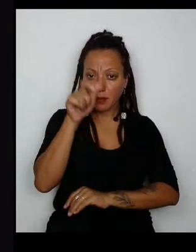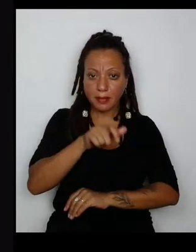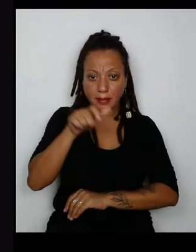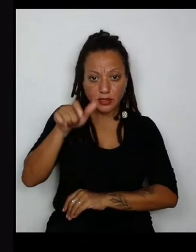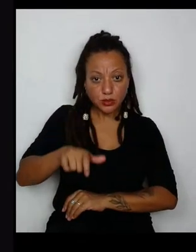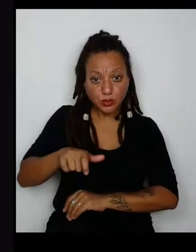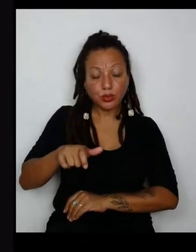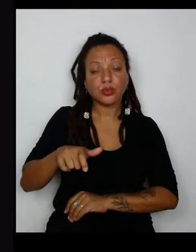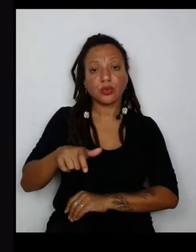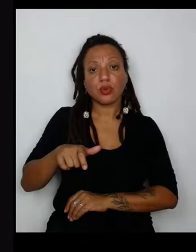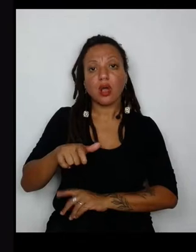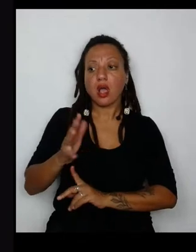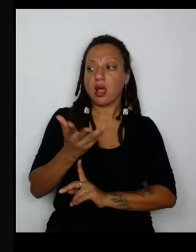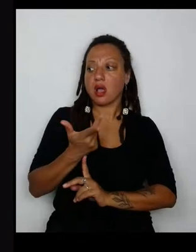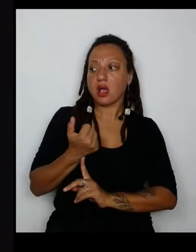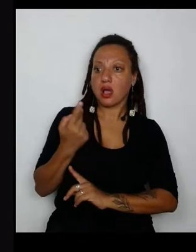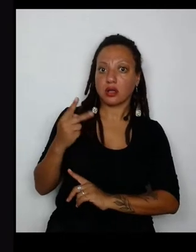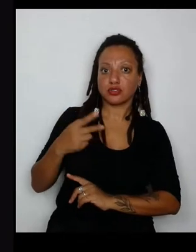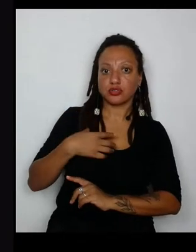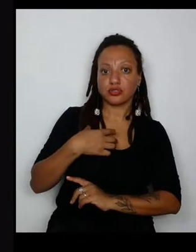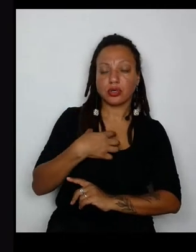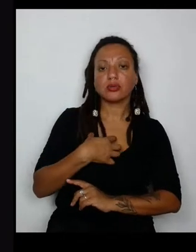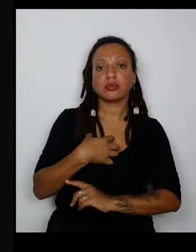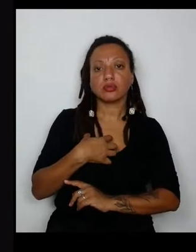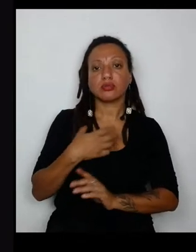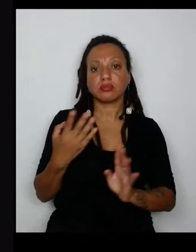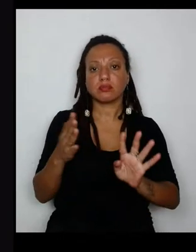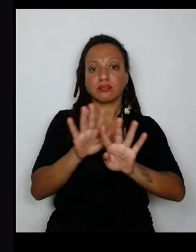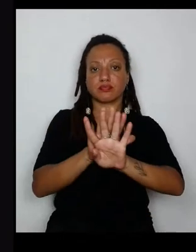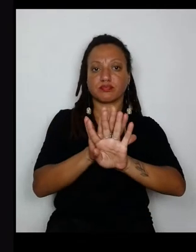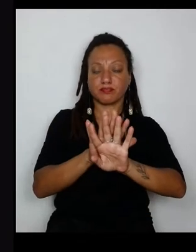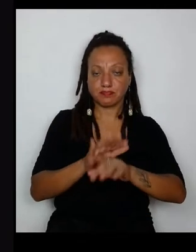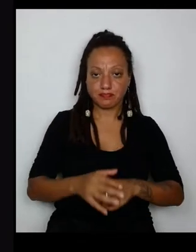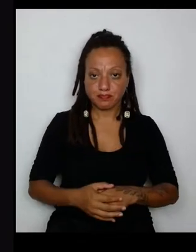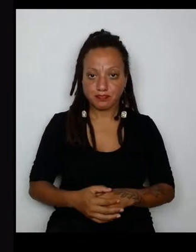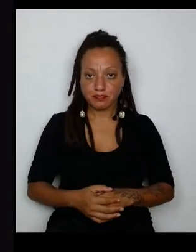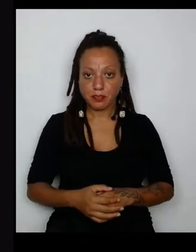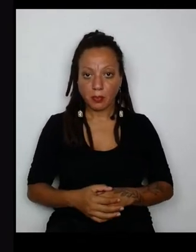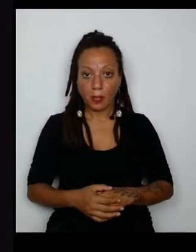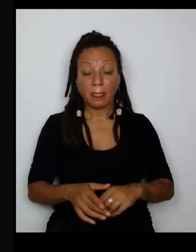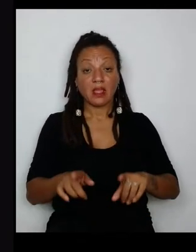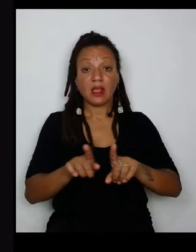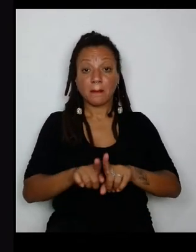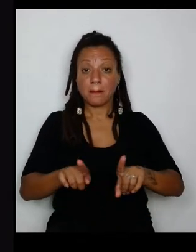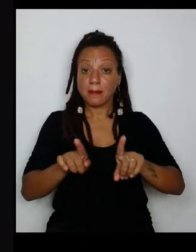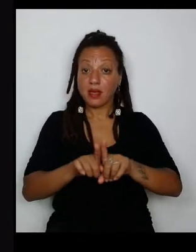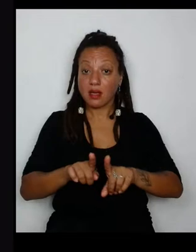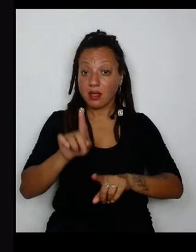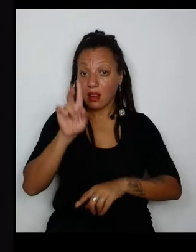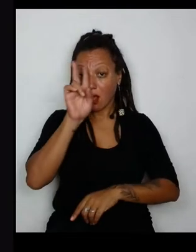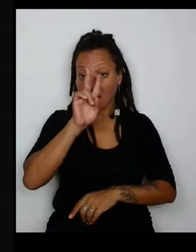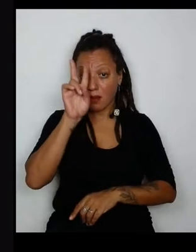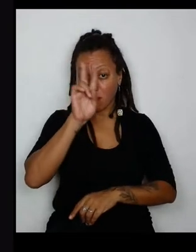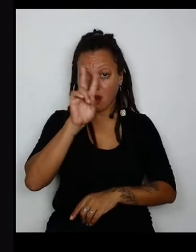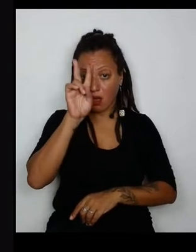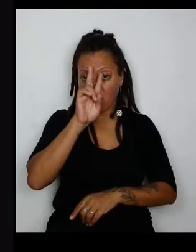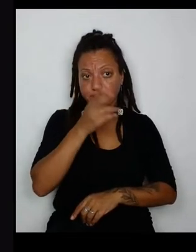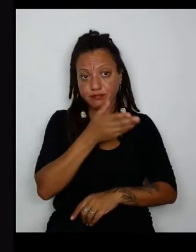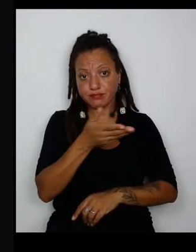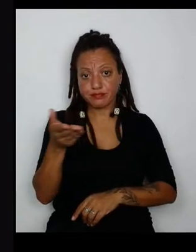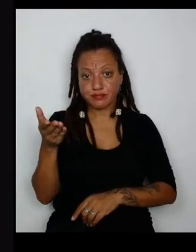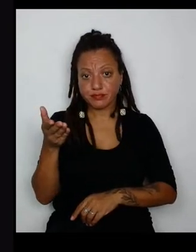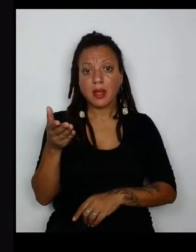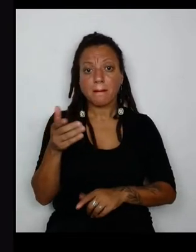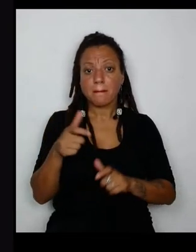taken within scenes they are also a reminder that for the most part gagan's polynesian